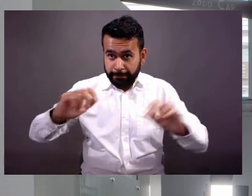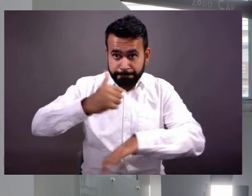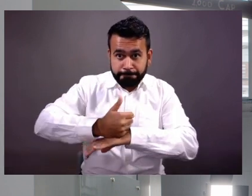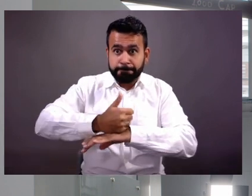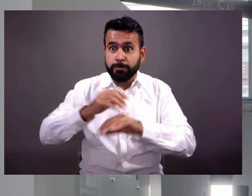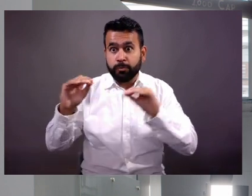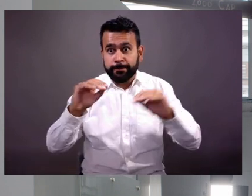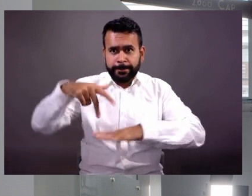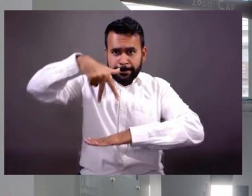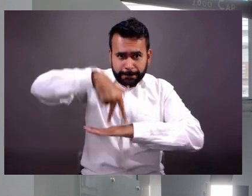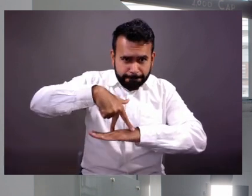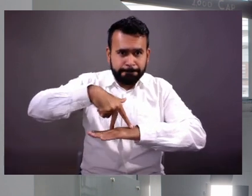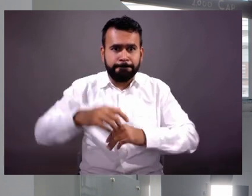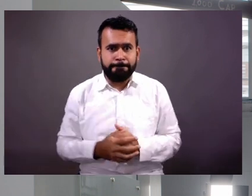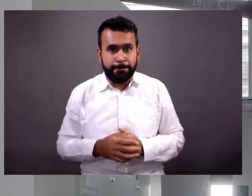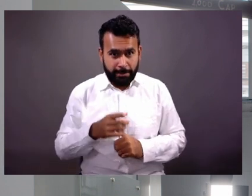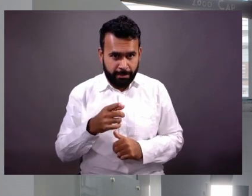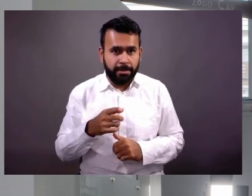Find your groove.